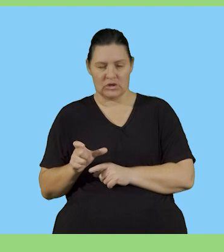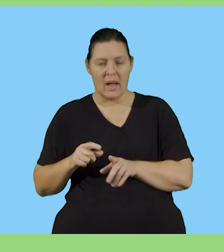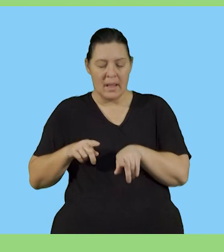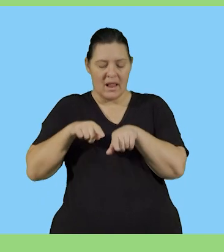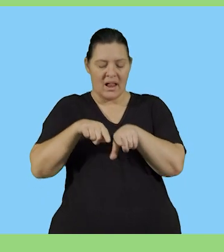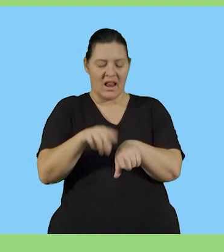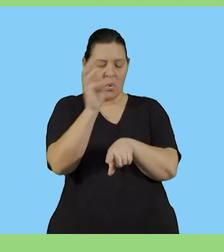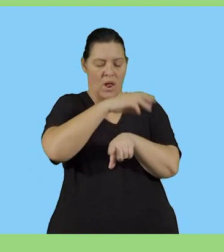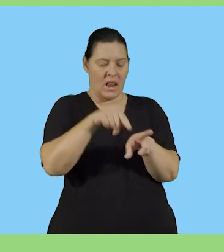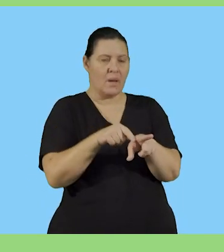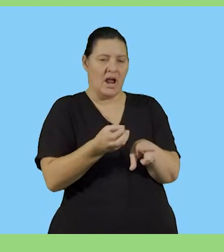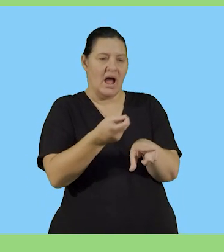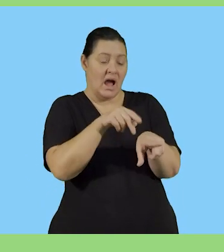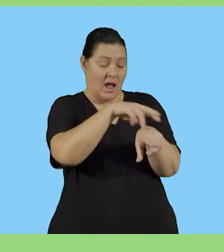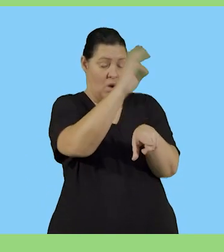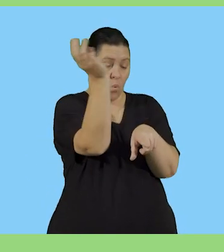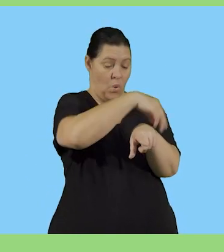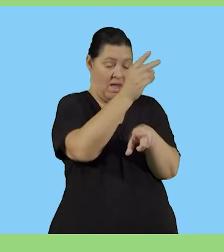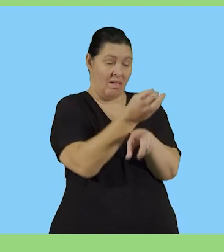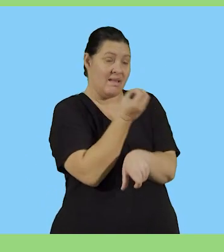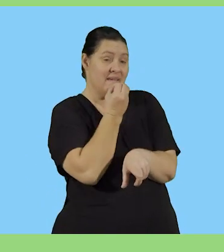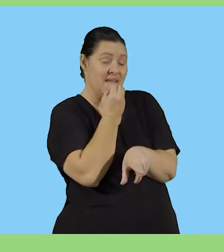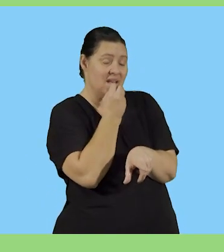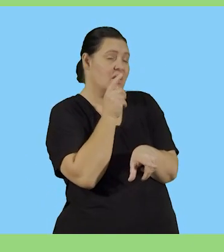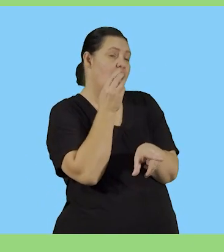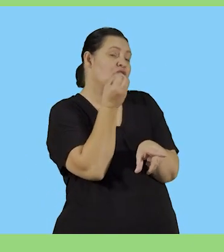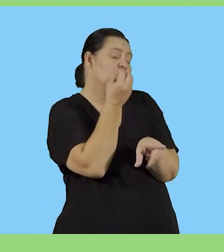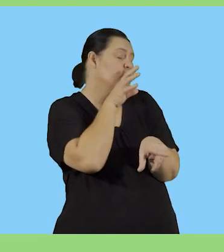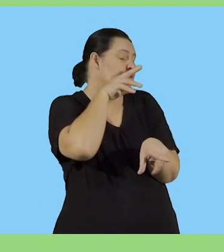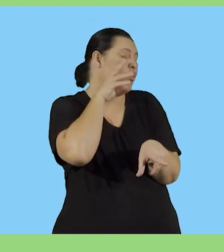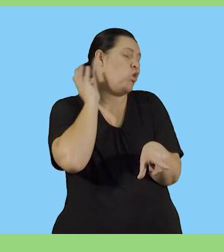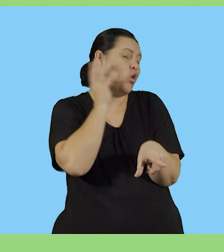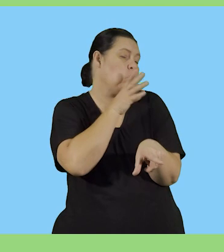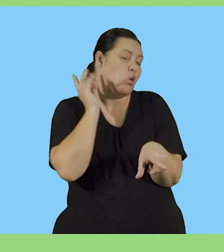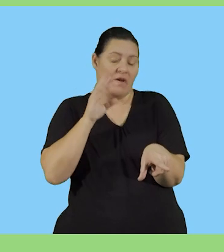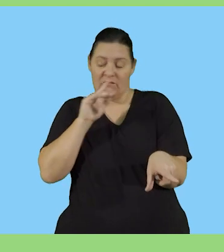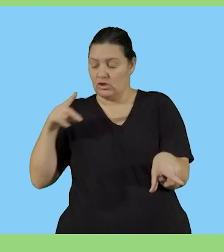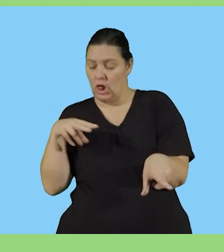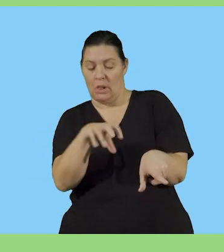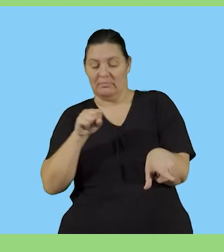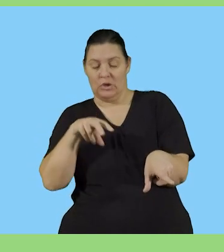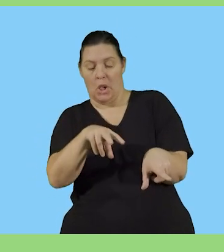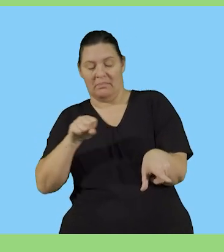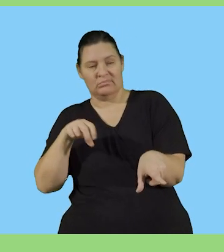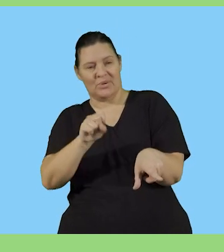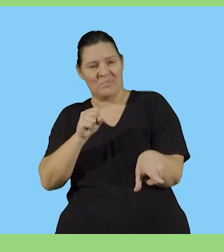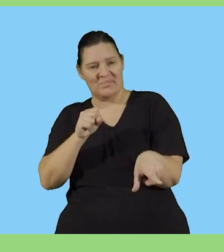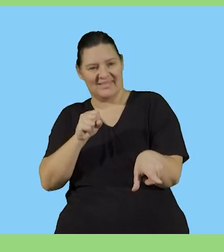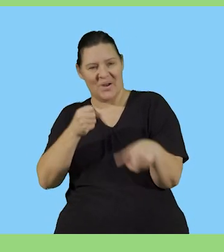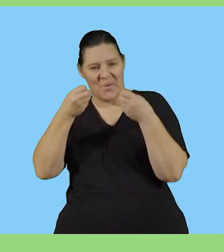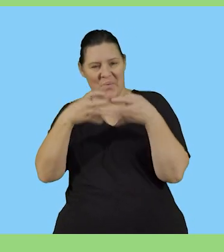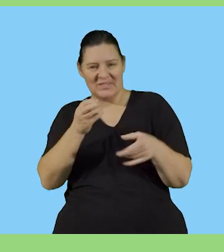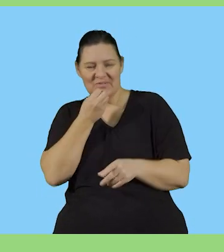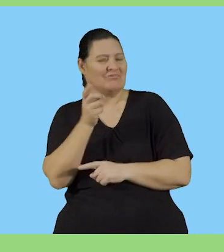of the shark's mouth. The whale shark is not harmed in this relationship. So the remora